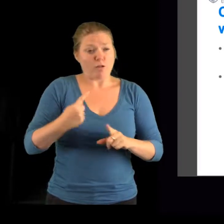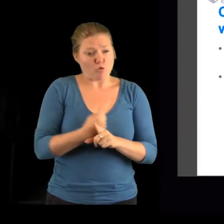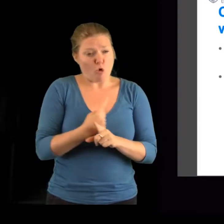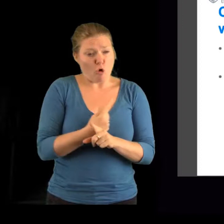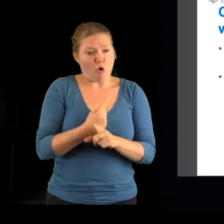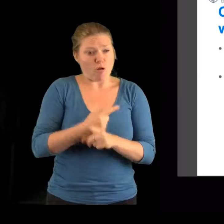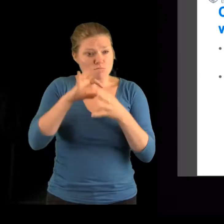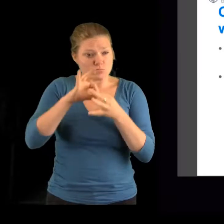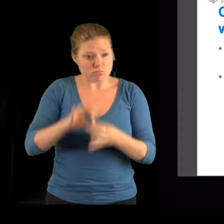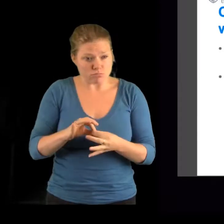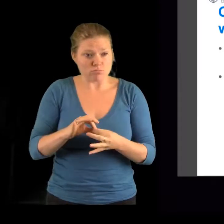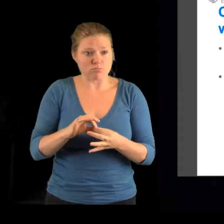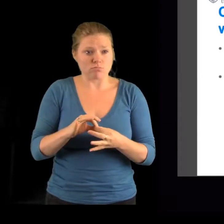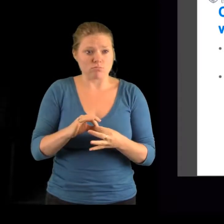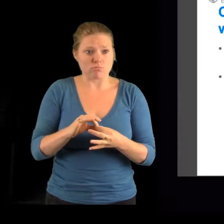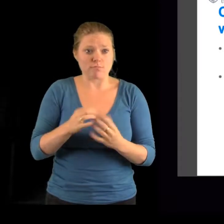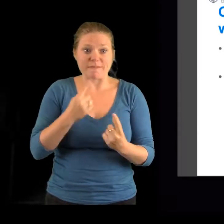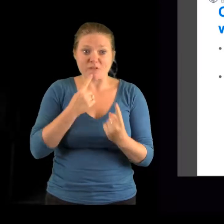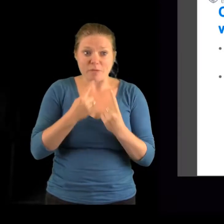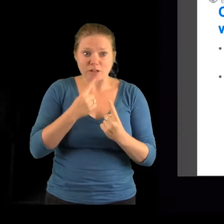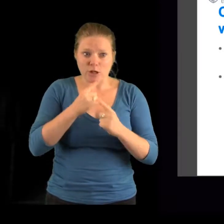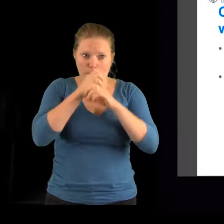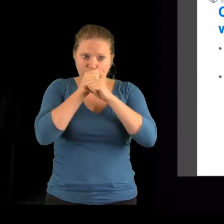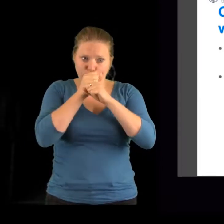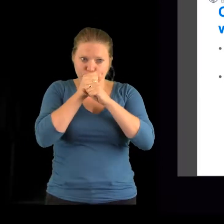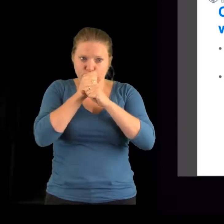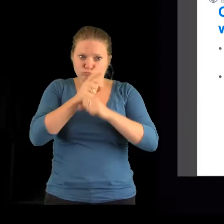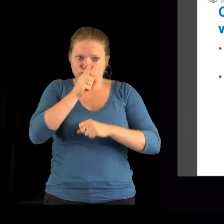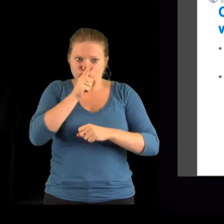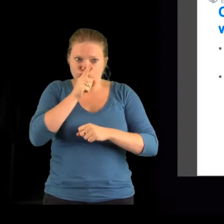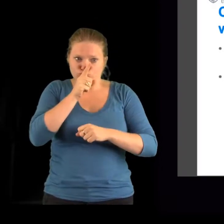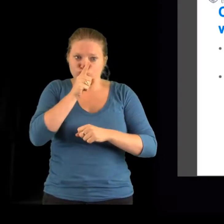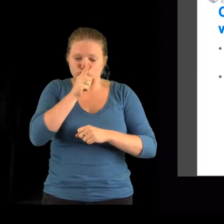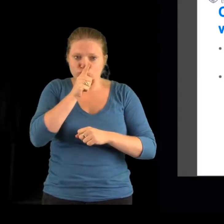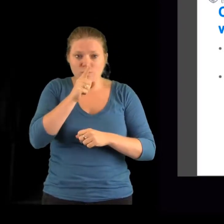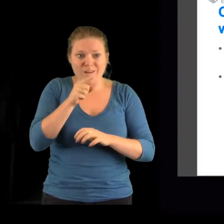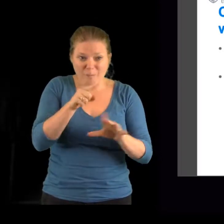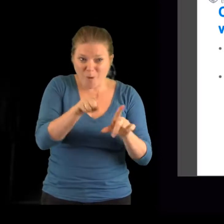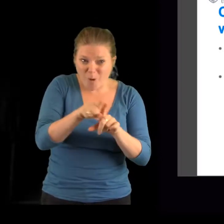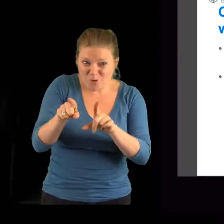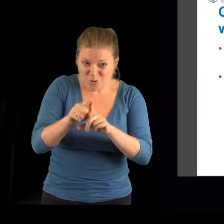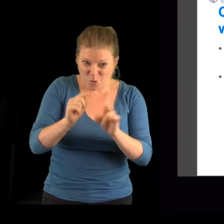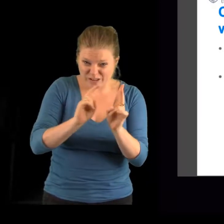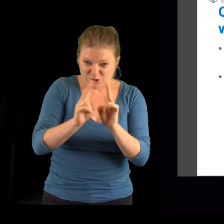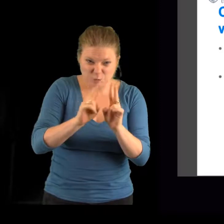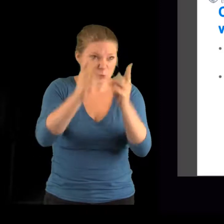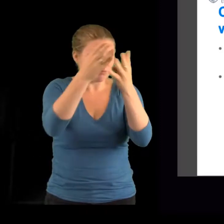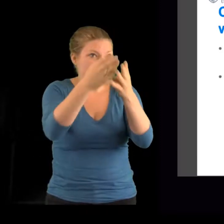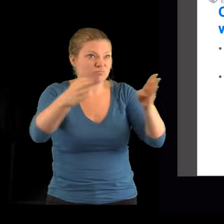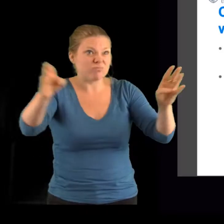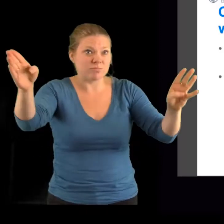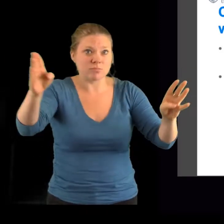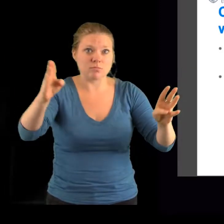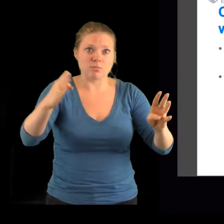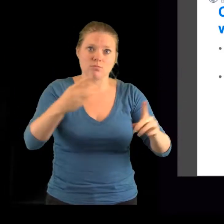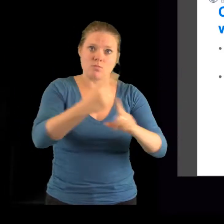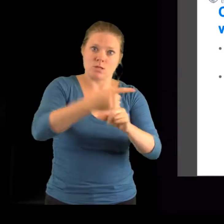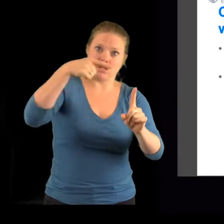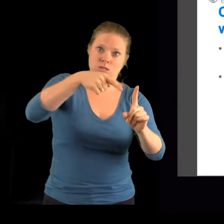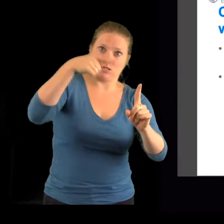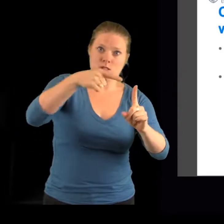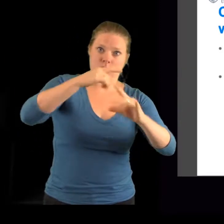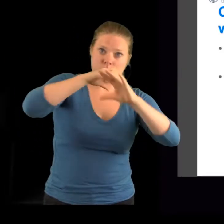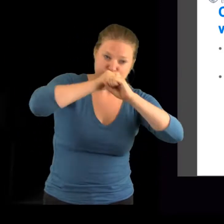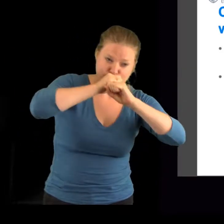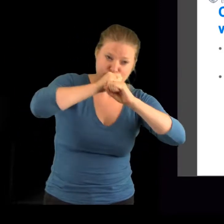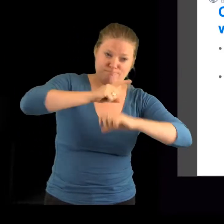talk about the term confidentiality. It's one of the key tenets of the Code of Ethics that is followed by sign